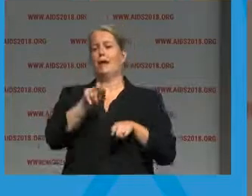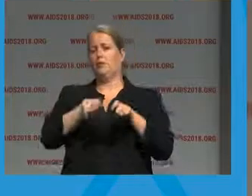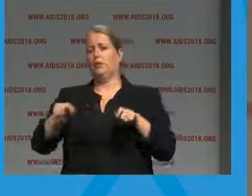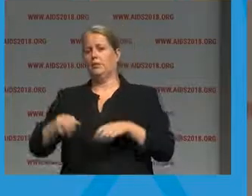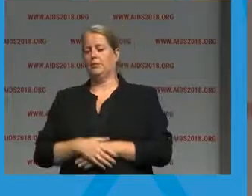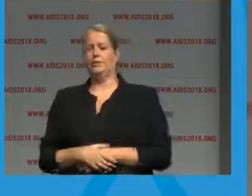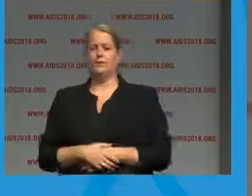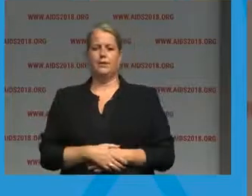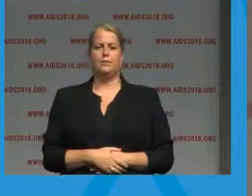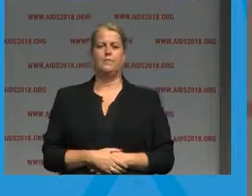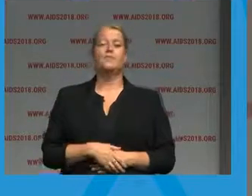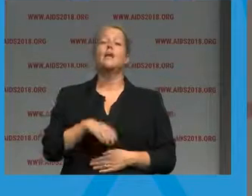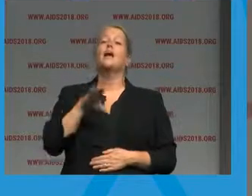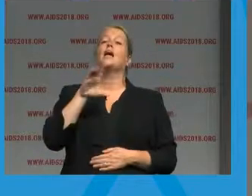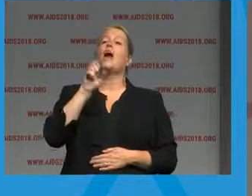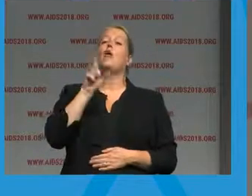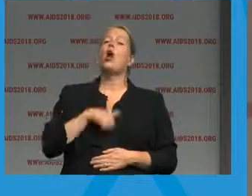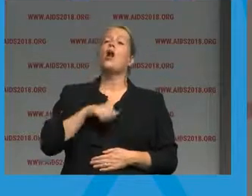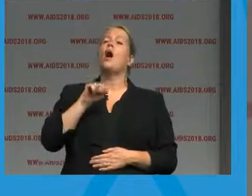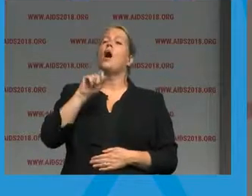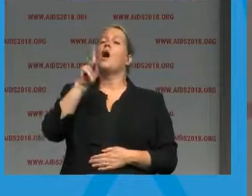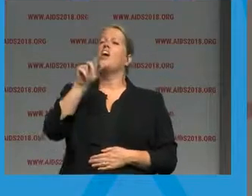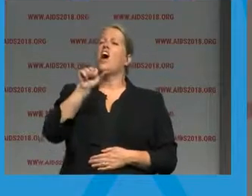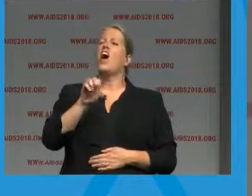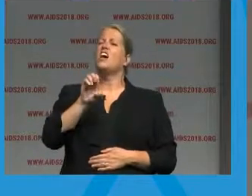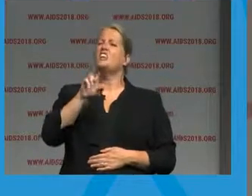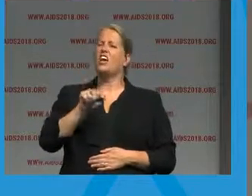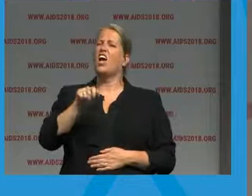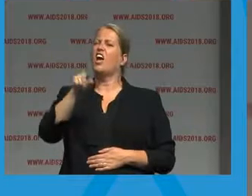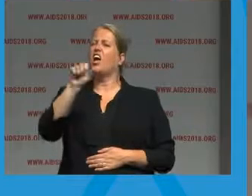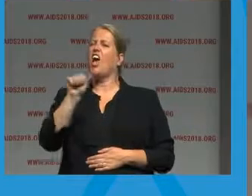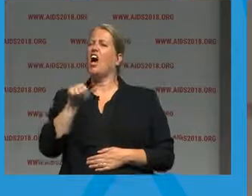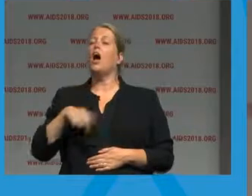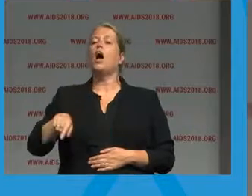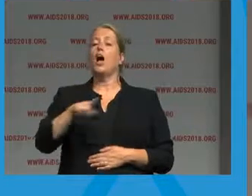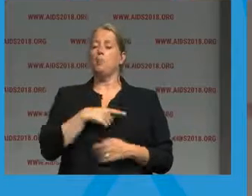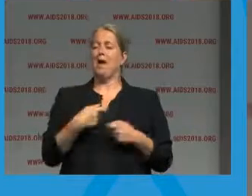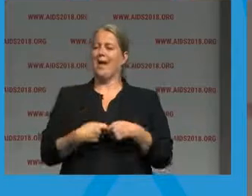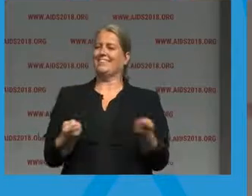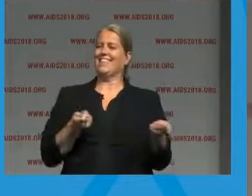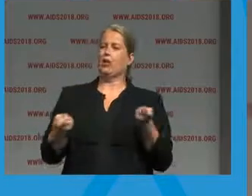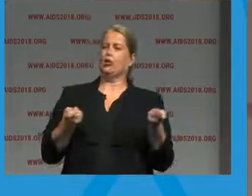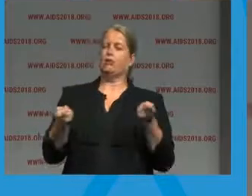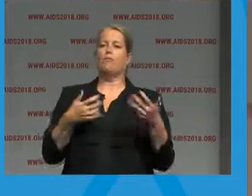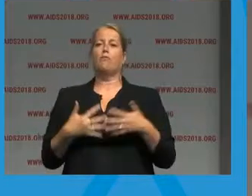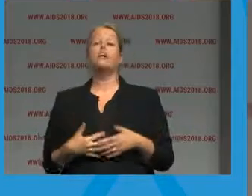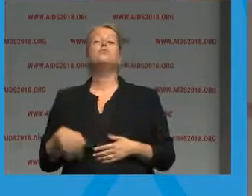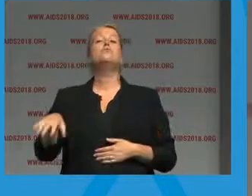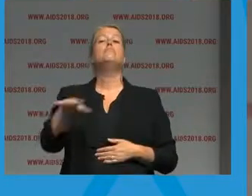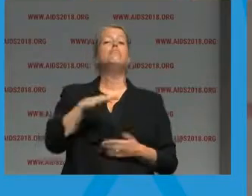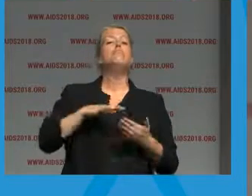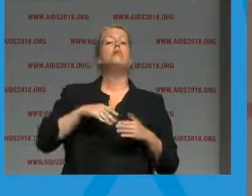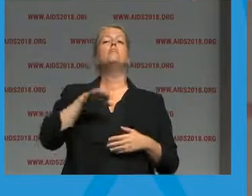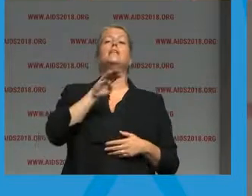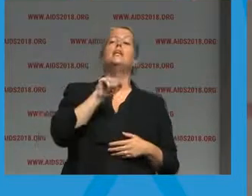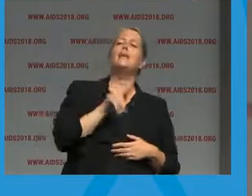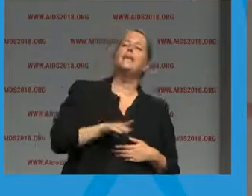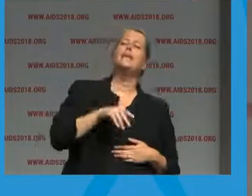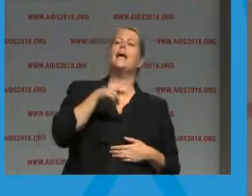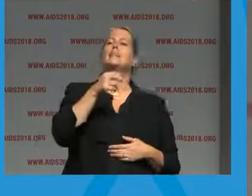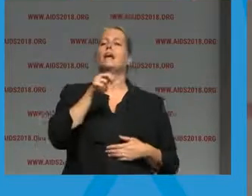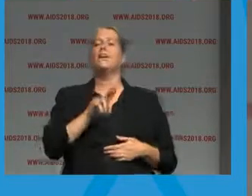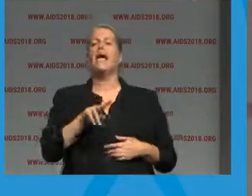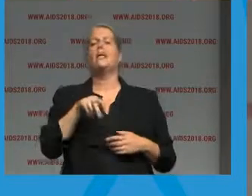Carol Kachinga is currently the Executive Director of the Community Initiative for Tuberculosis, HIV, AIDS, and